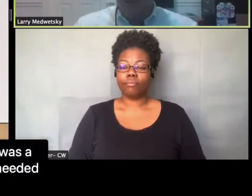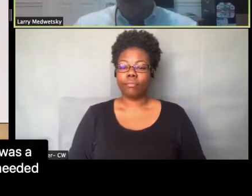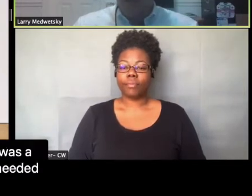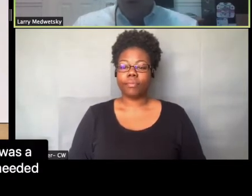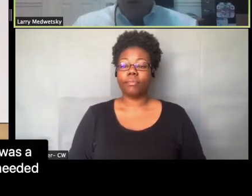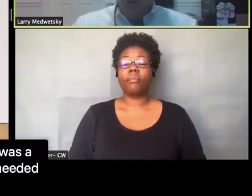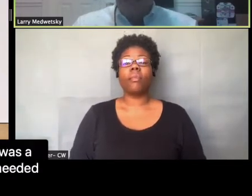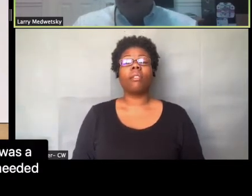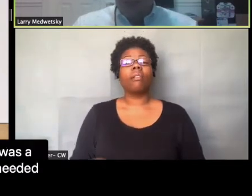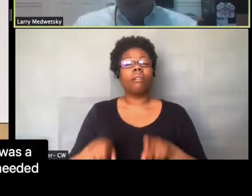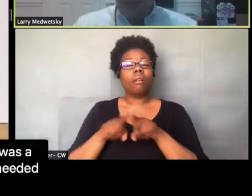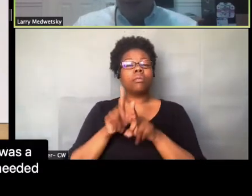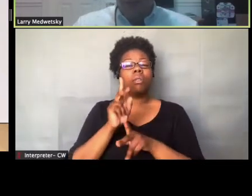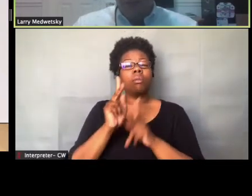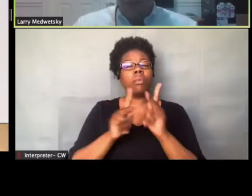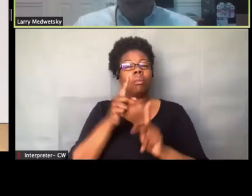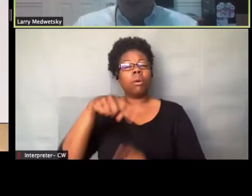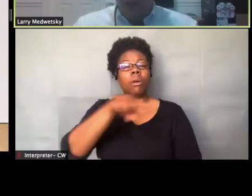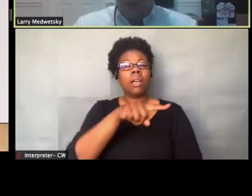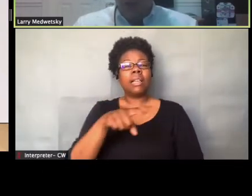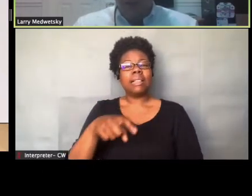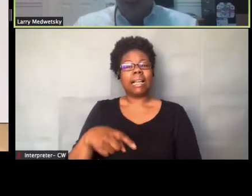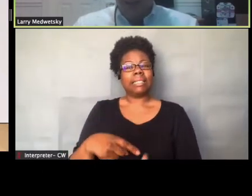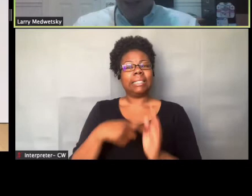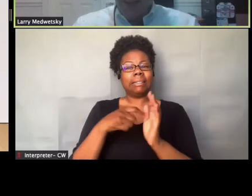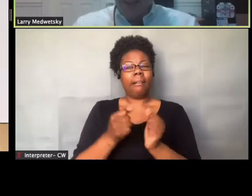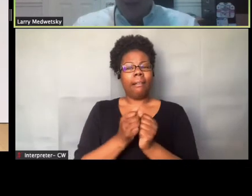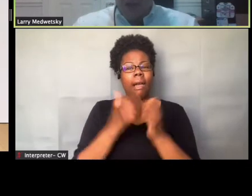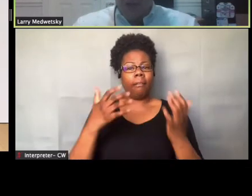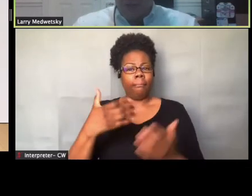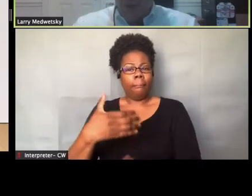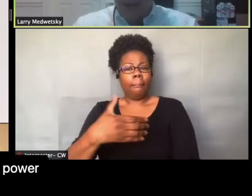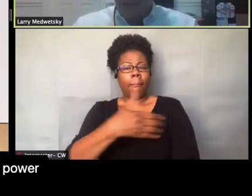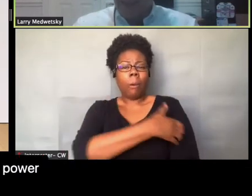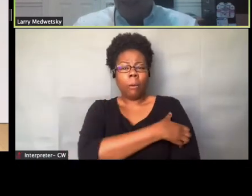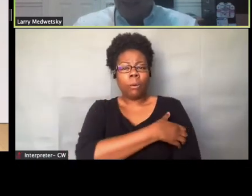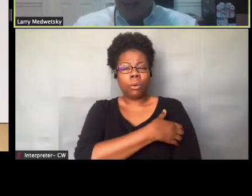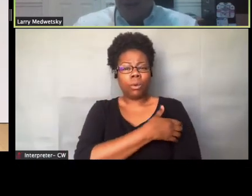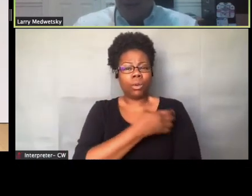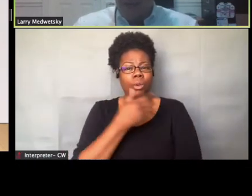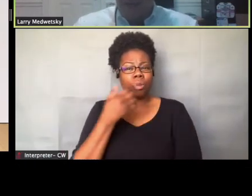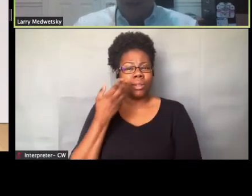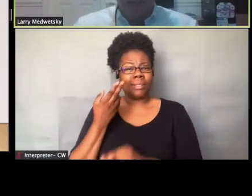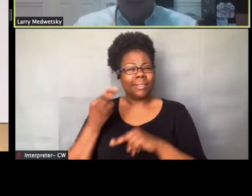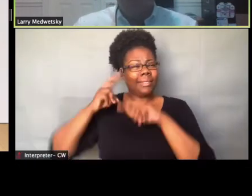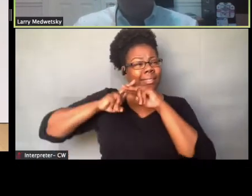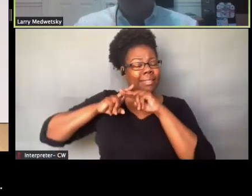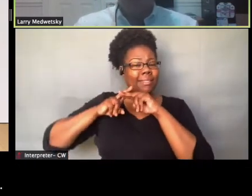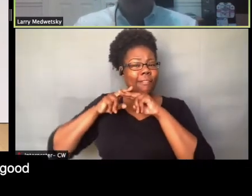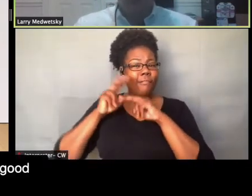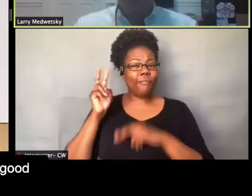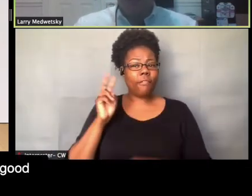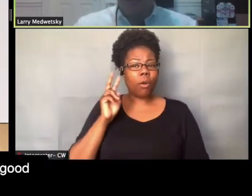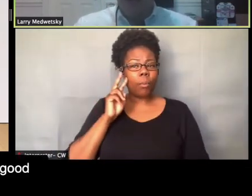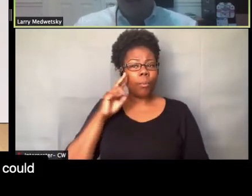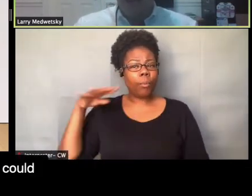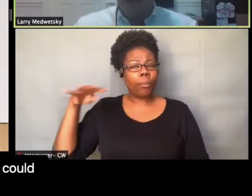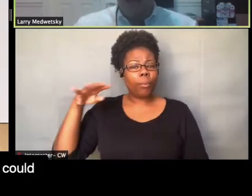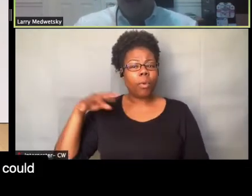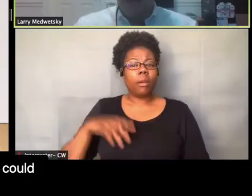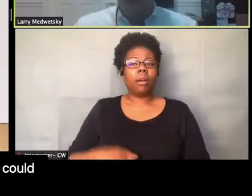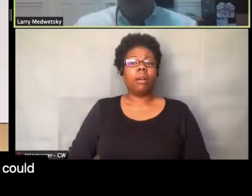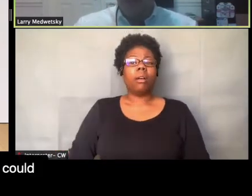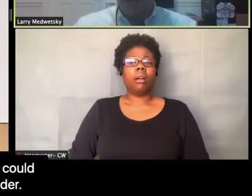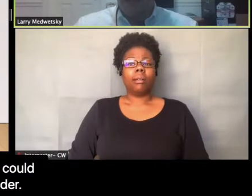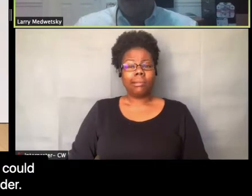gain, once a certain level is reached, like trying to set the hearing aid in good volume, you couldn't make the hearing aid